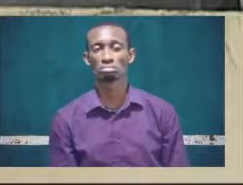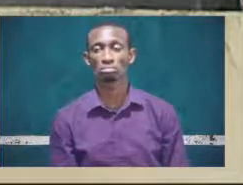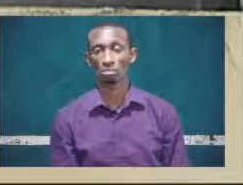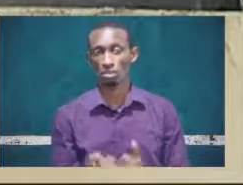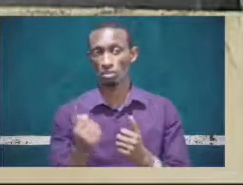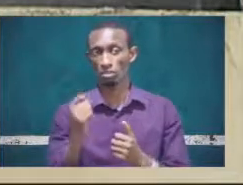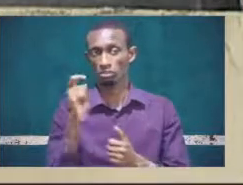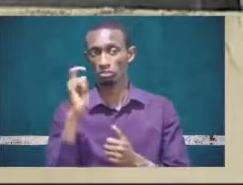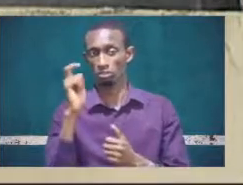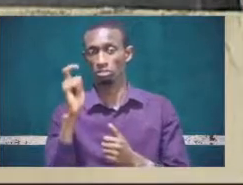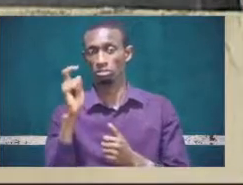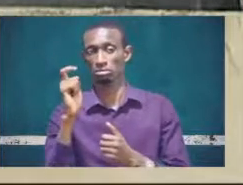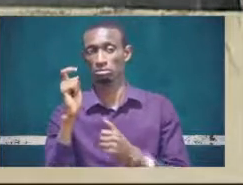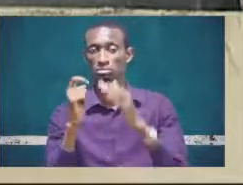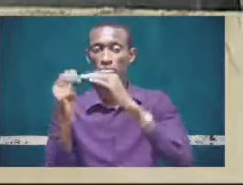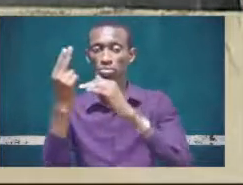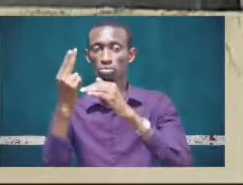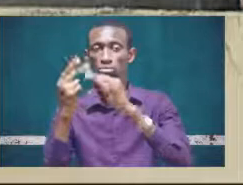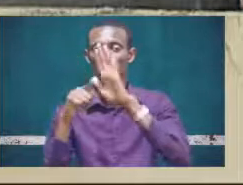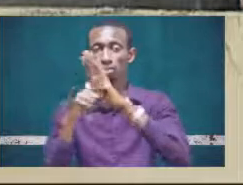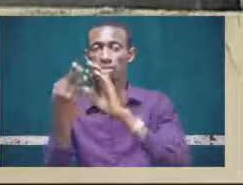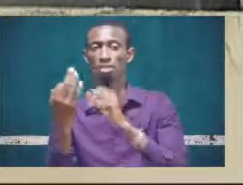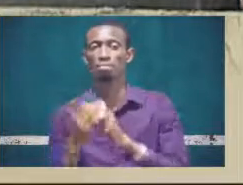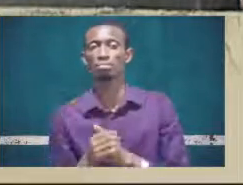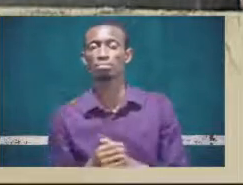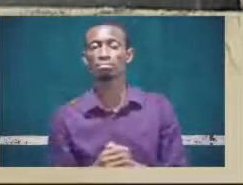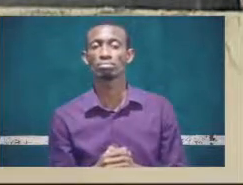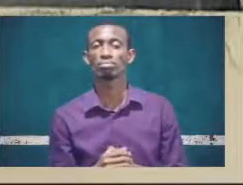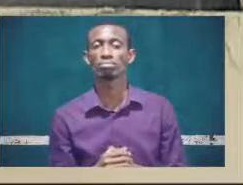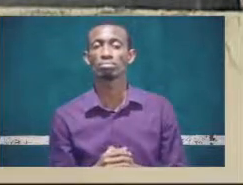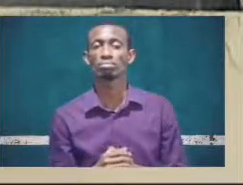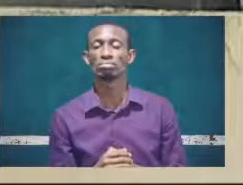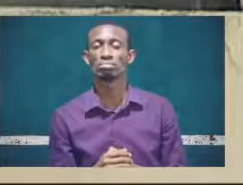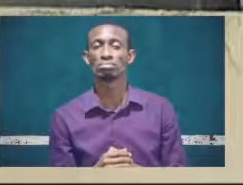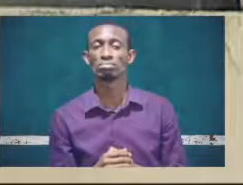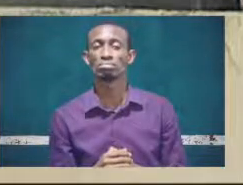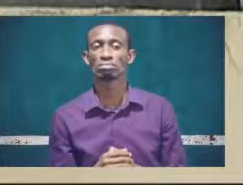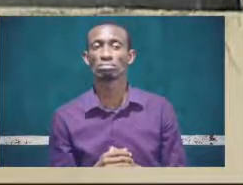x squared -3. The root is